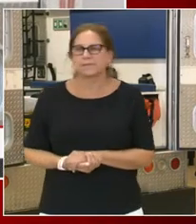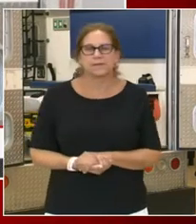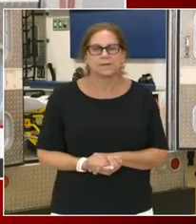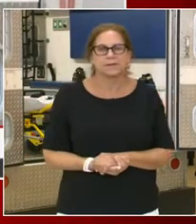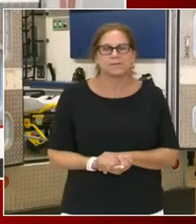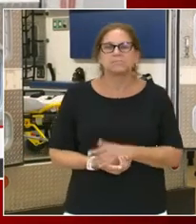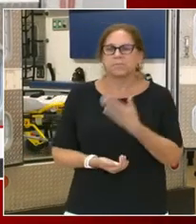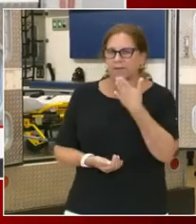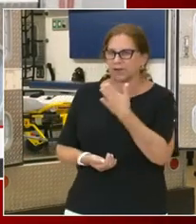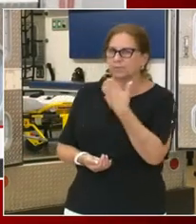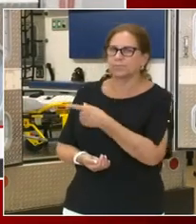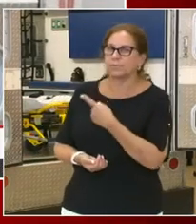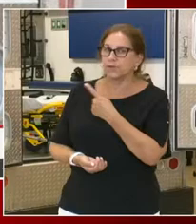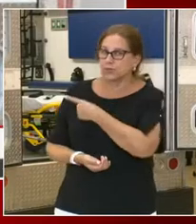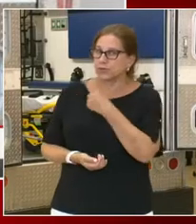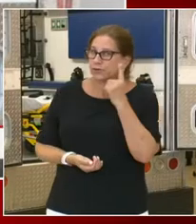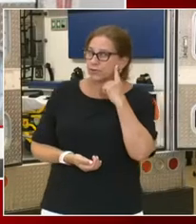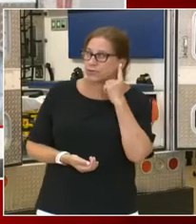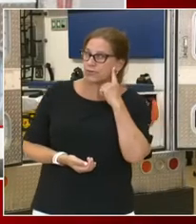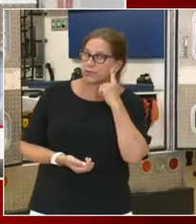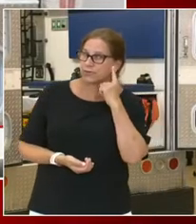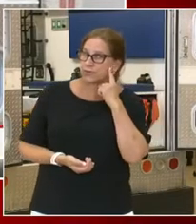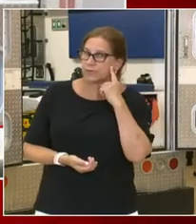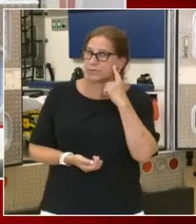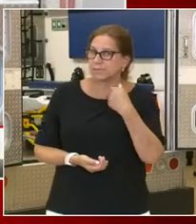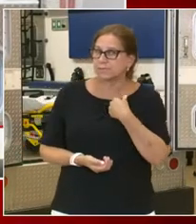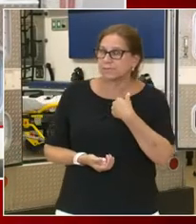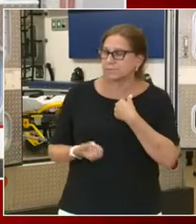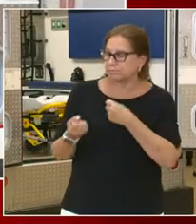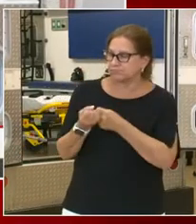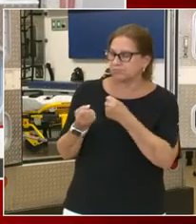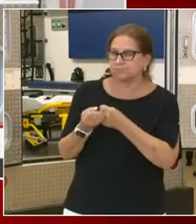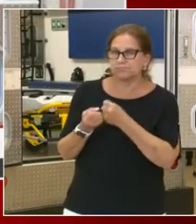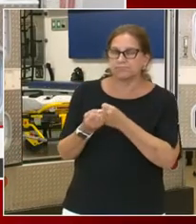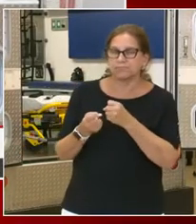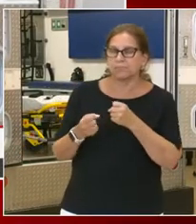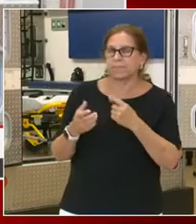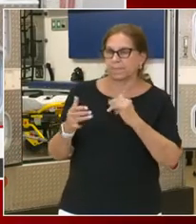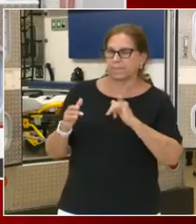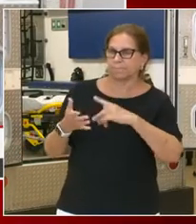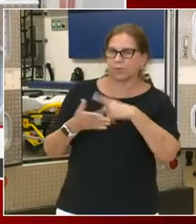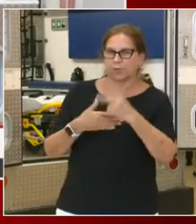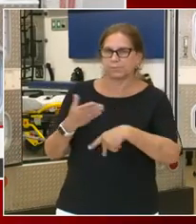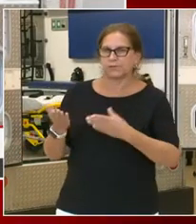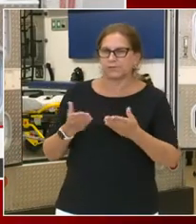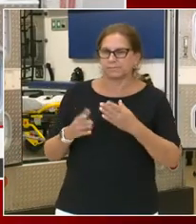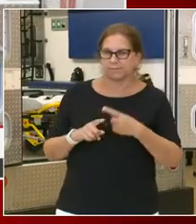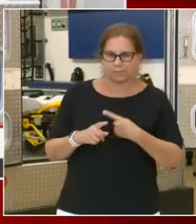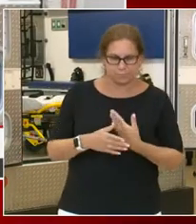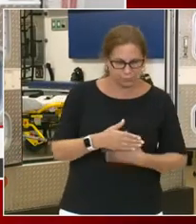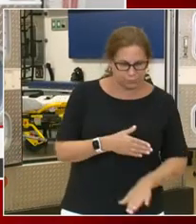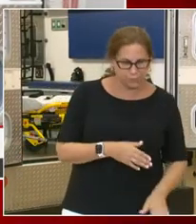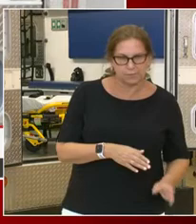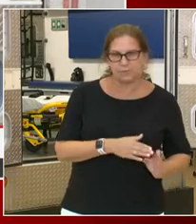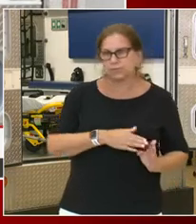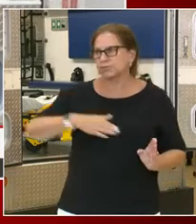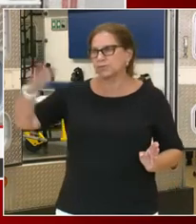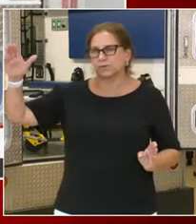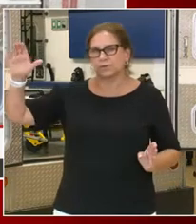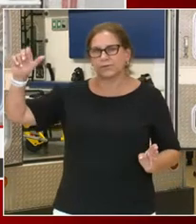You've heard about us, how we're supporting residents from birth to school, and now we're talking about career. And so I want to turn over